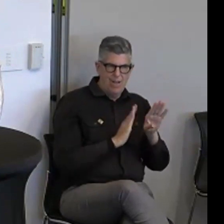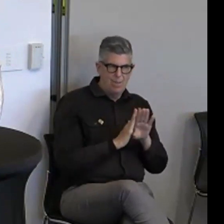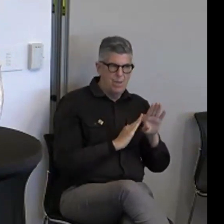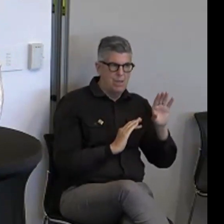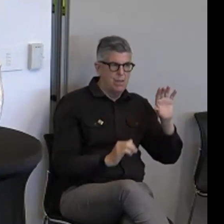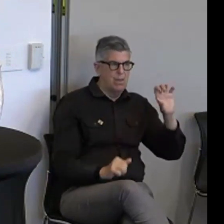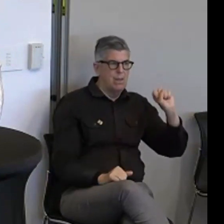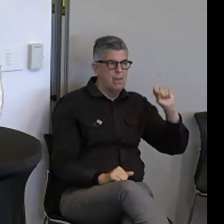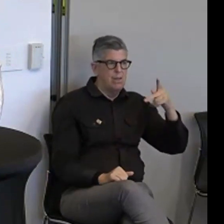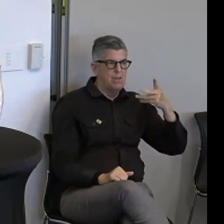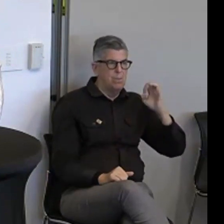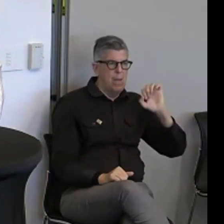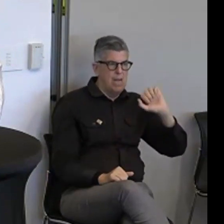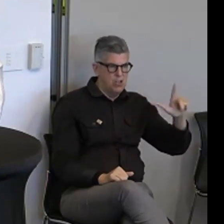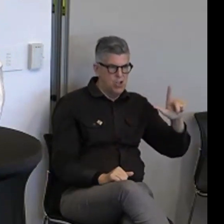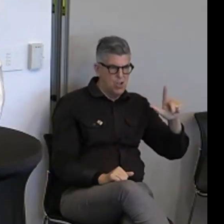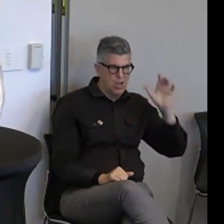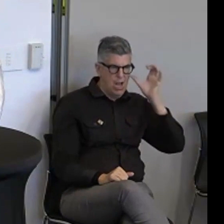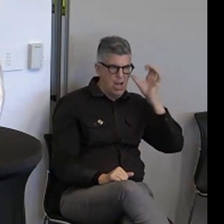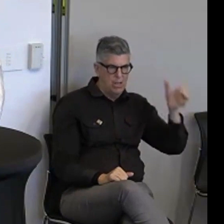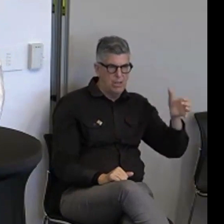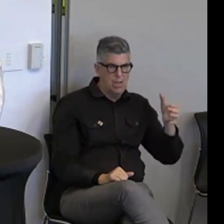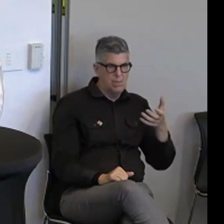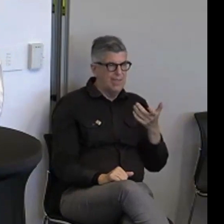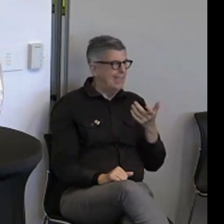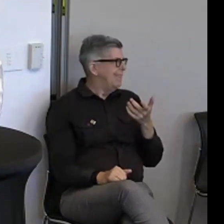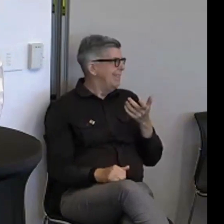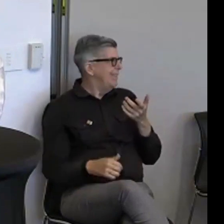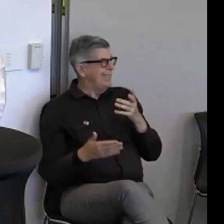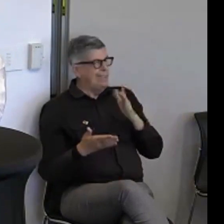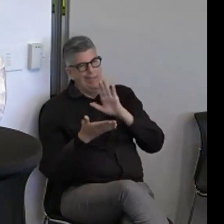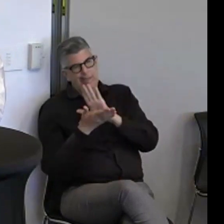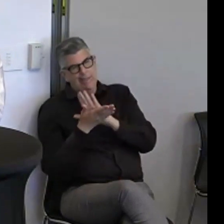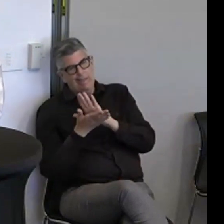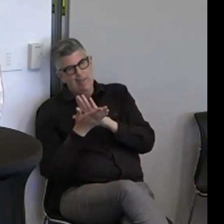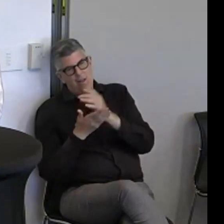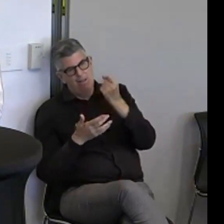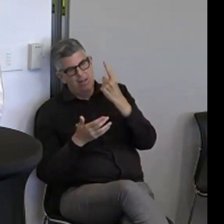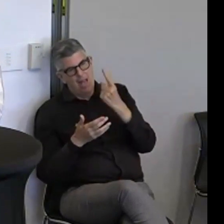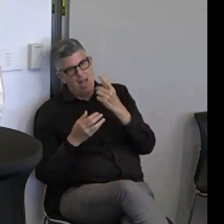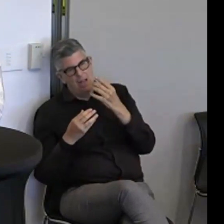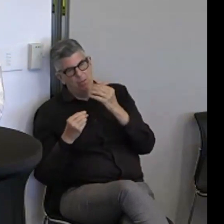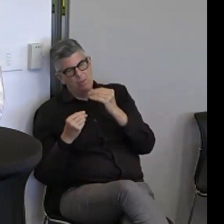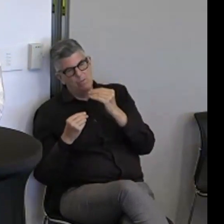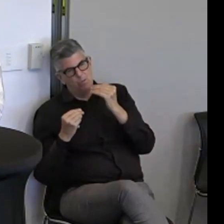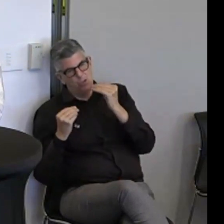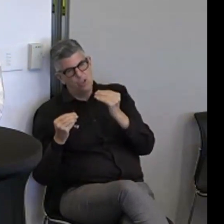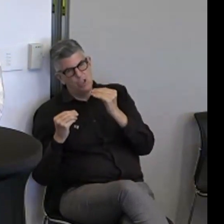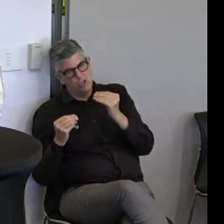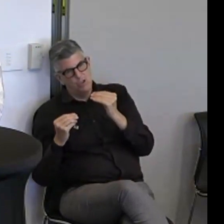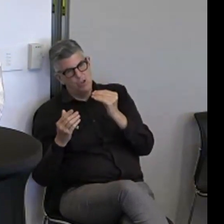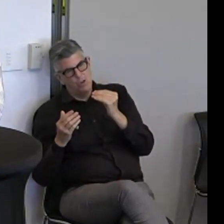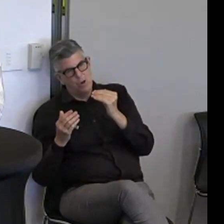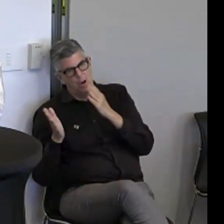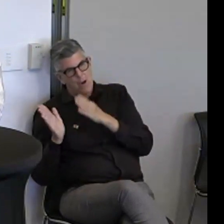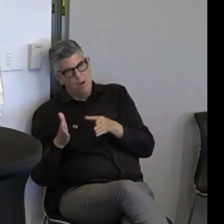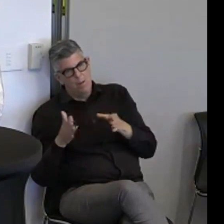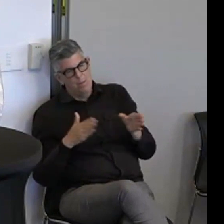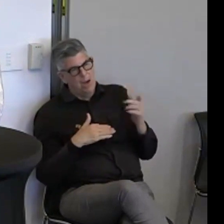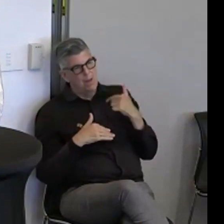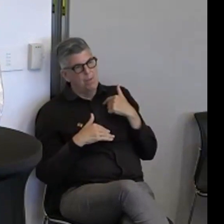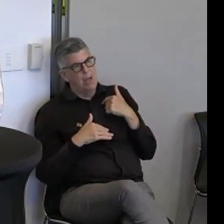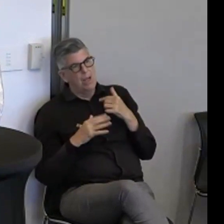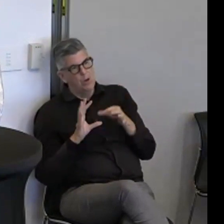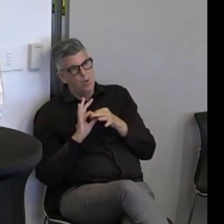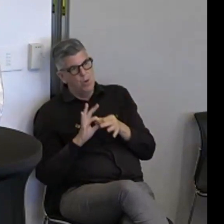What I'm seeing in schools is, there's still, and my bias is in teacher prep. I used to coordinate the graduate teaching program in visual impairments